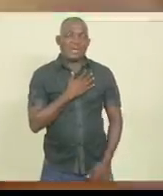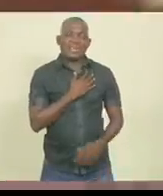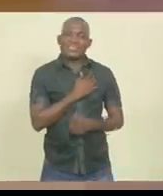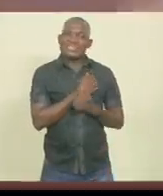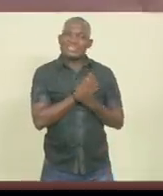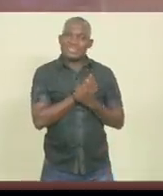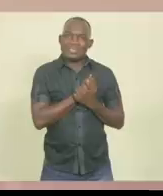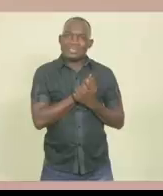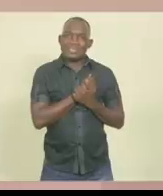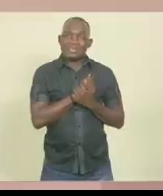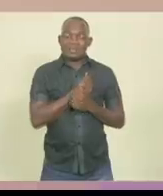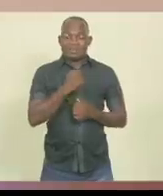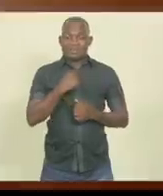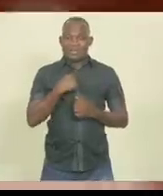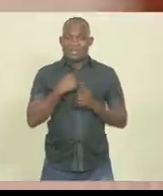I have a surprise for you.